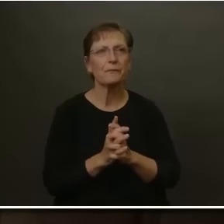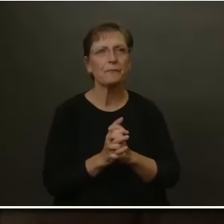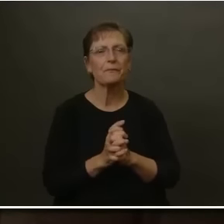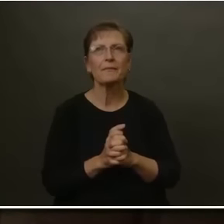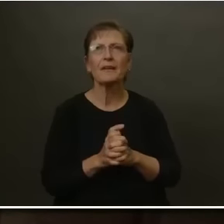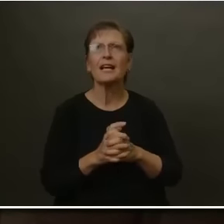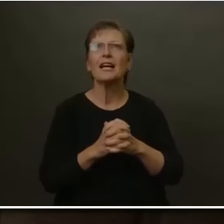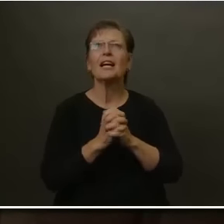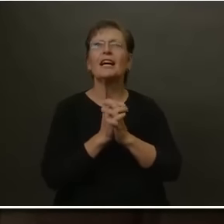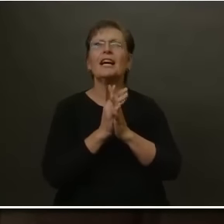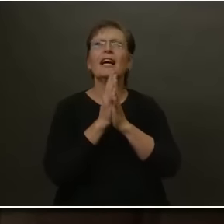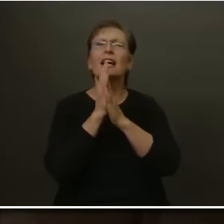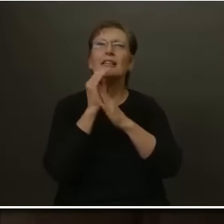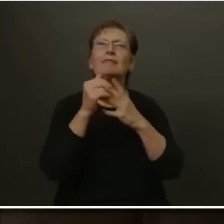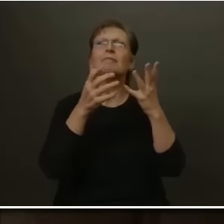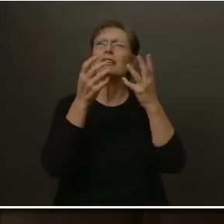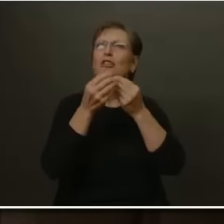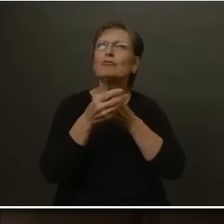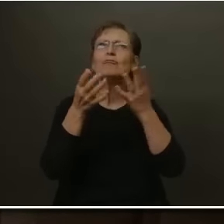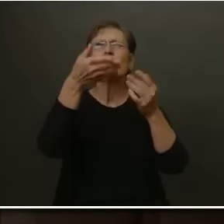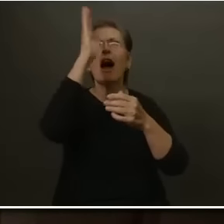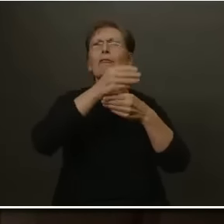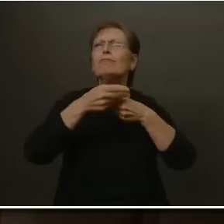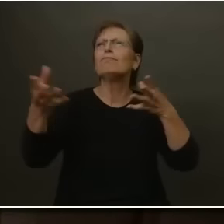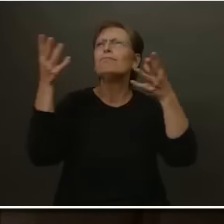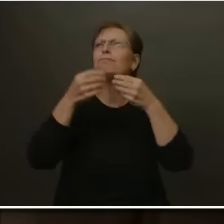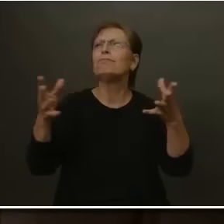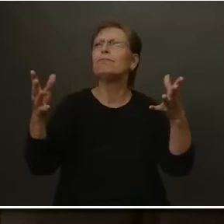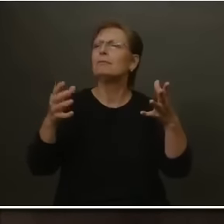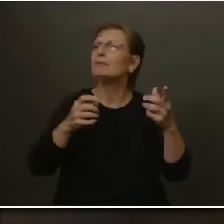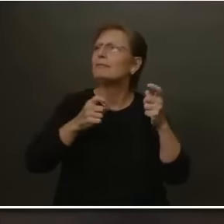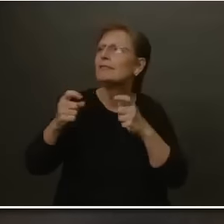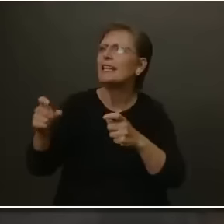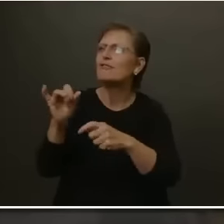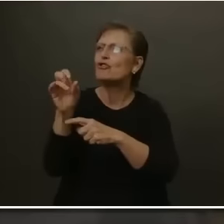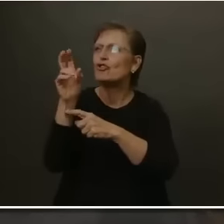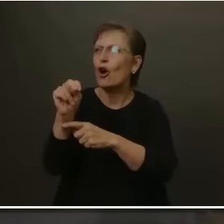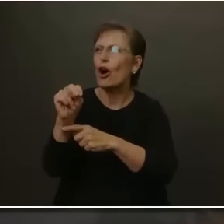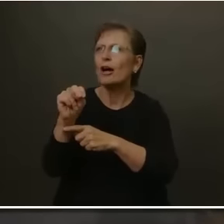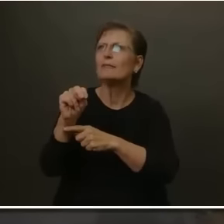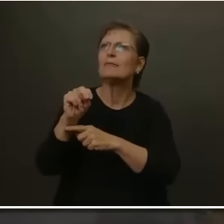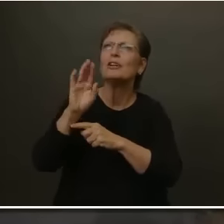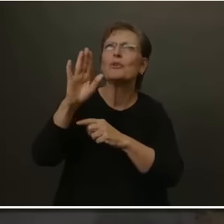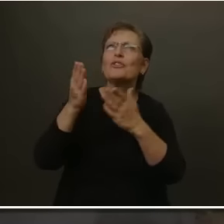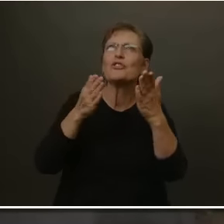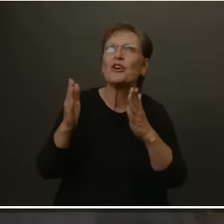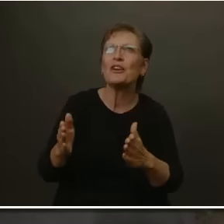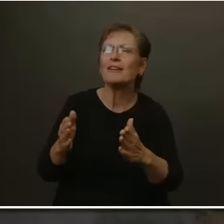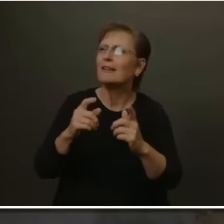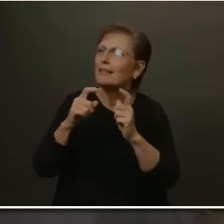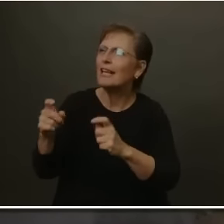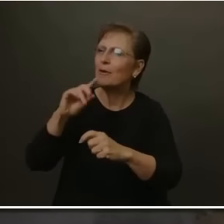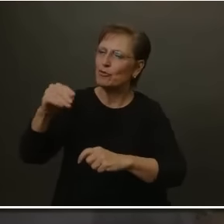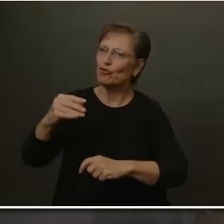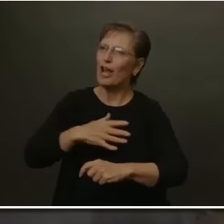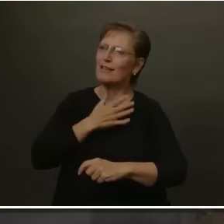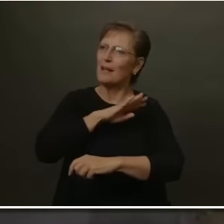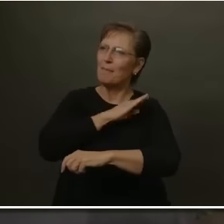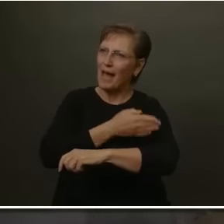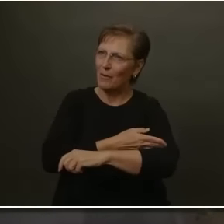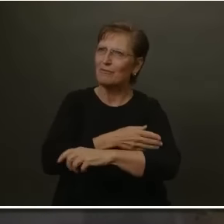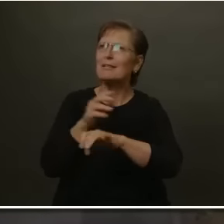Gracious God, shower upon your servant Sean the grace and power you gave your apostles in proclaiming the good